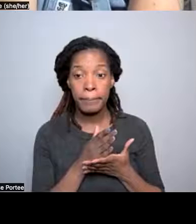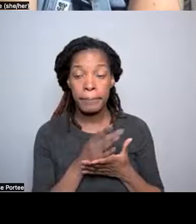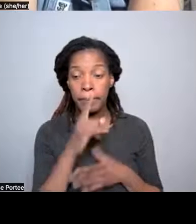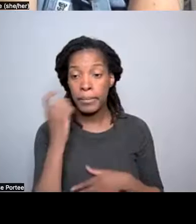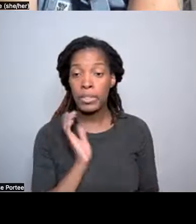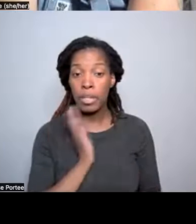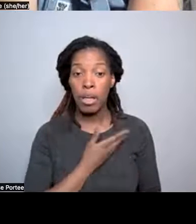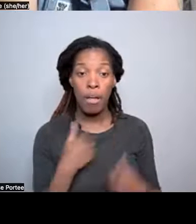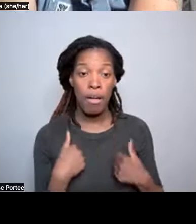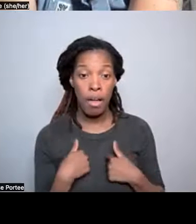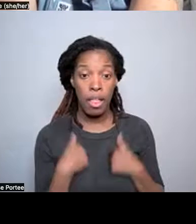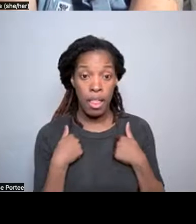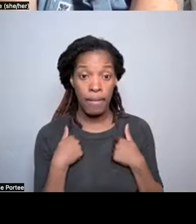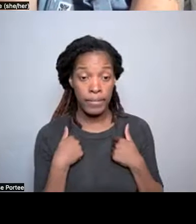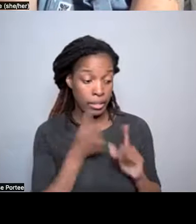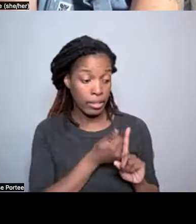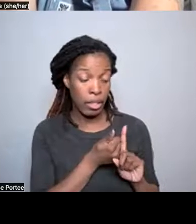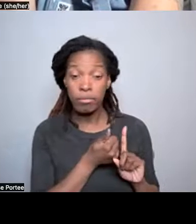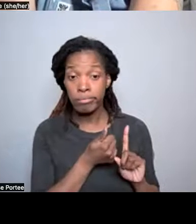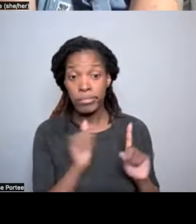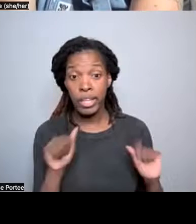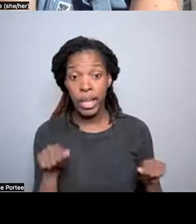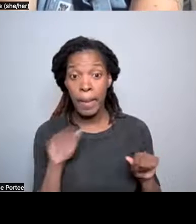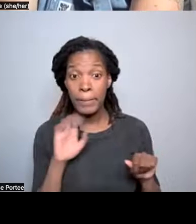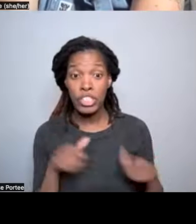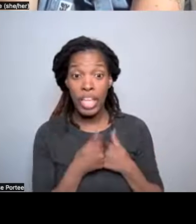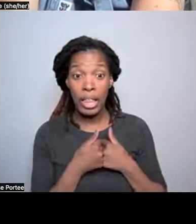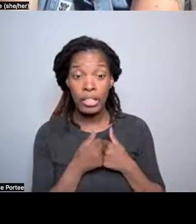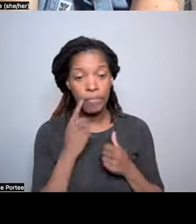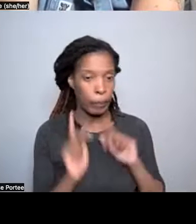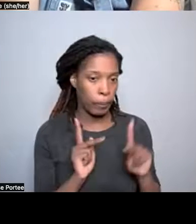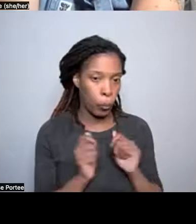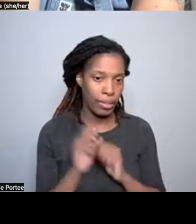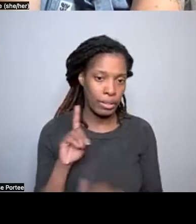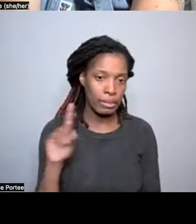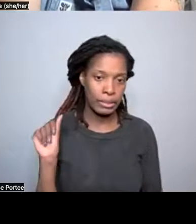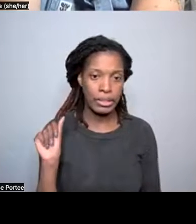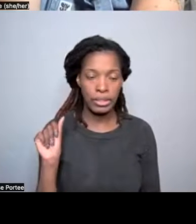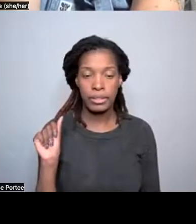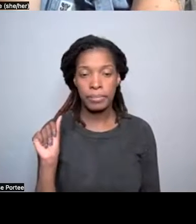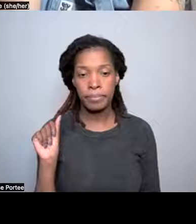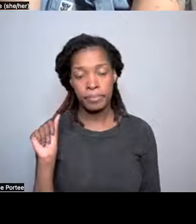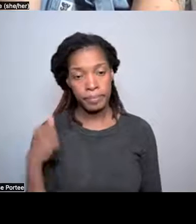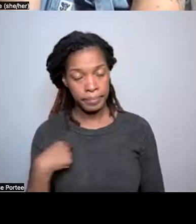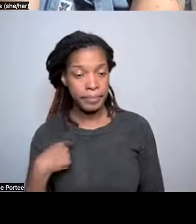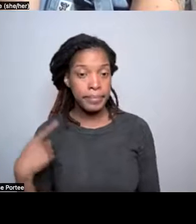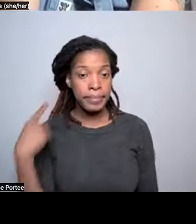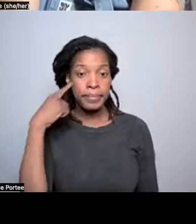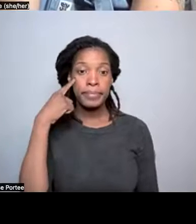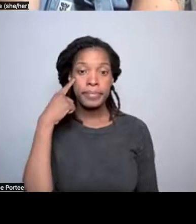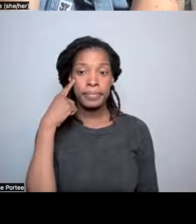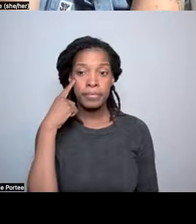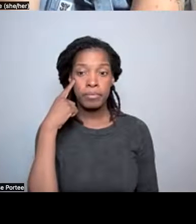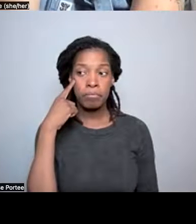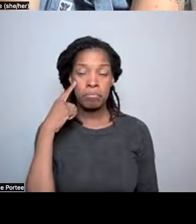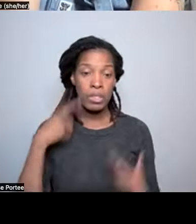life itself is a challenge. For people with disabilities, I think no